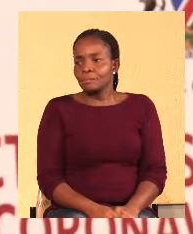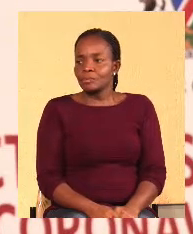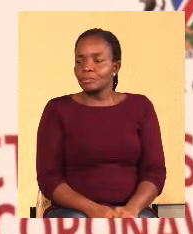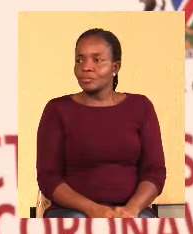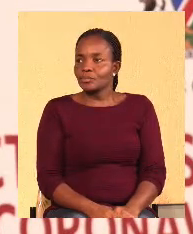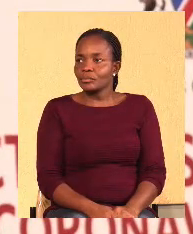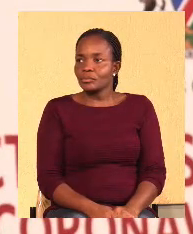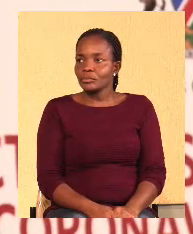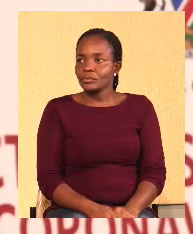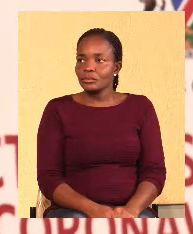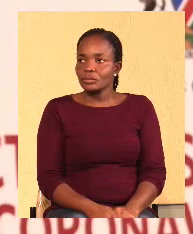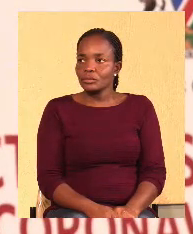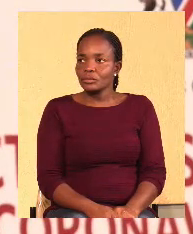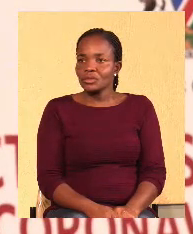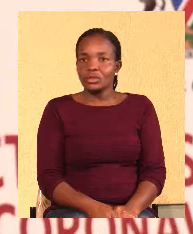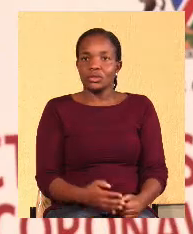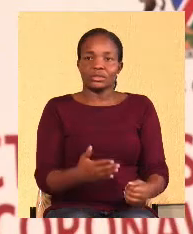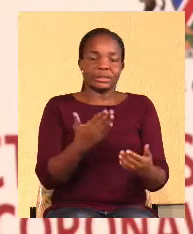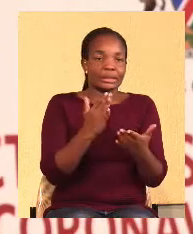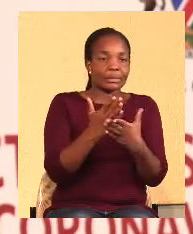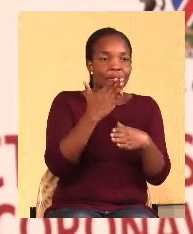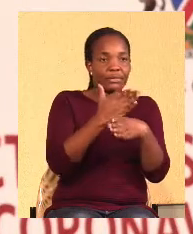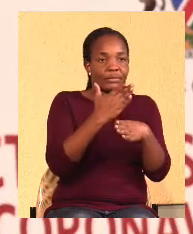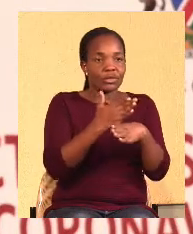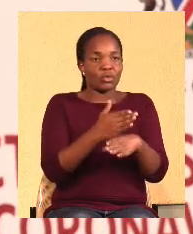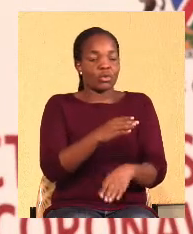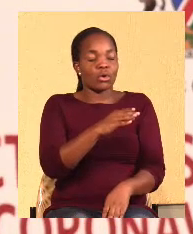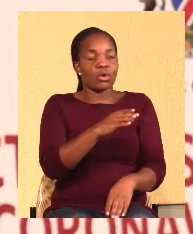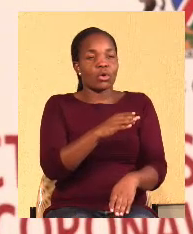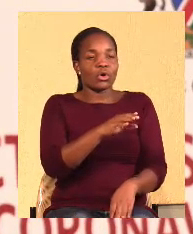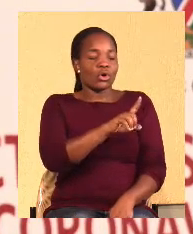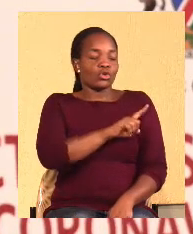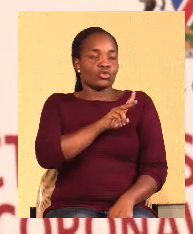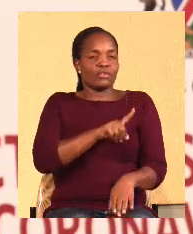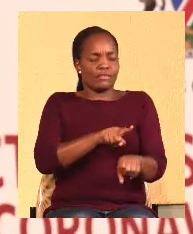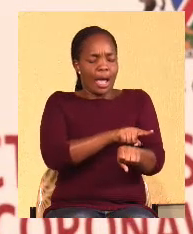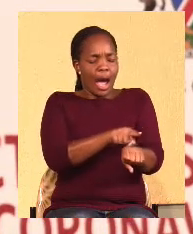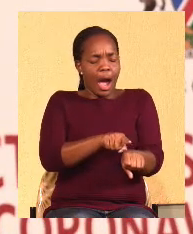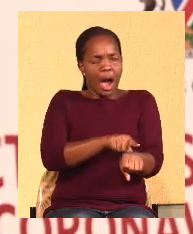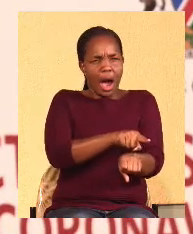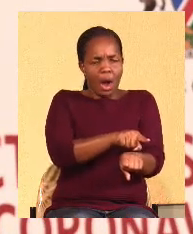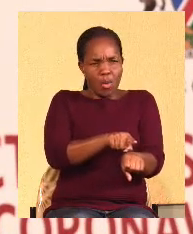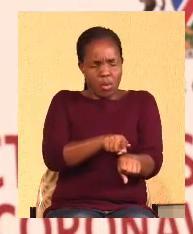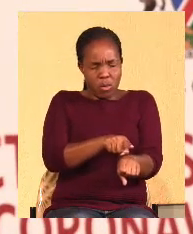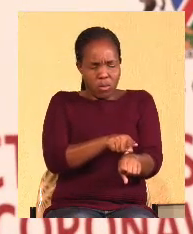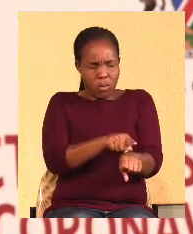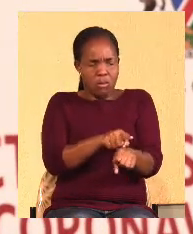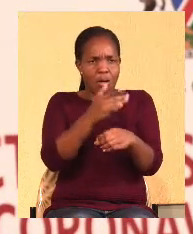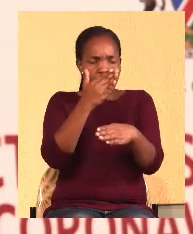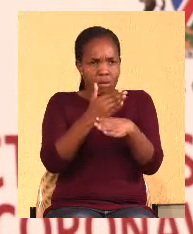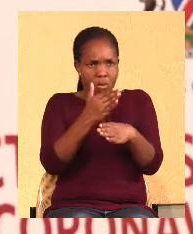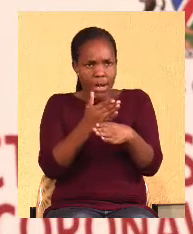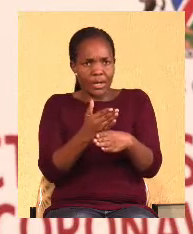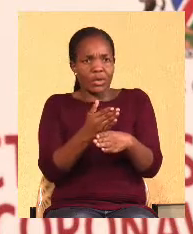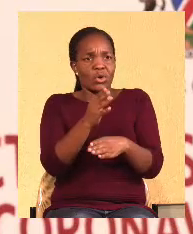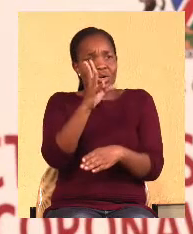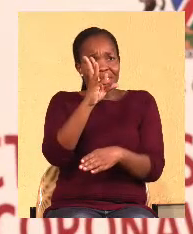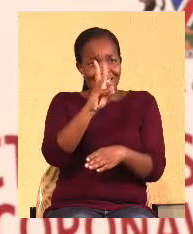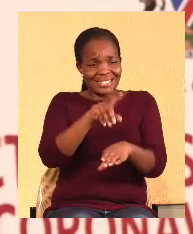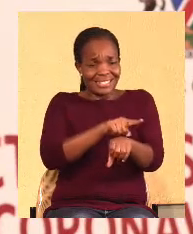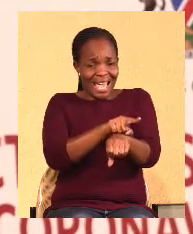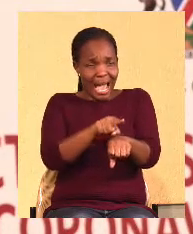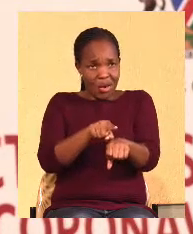which is either a 12-hour shift or a 6-hour shift or a night duty. As